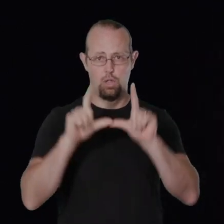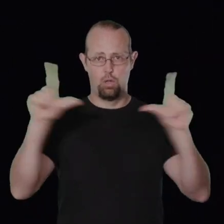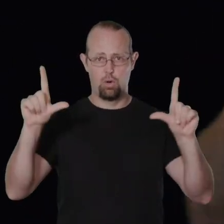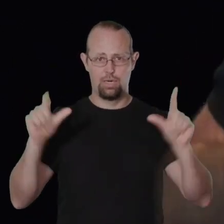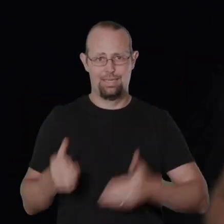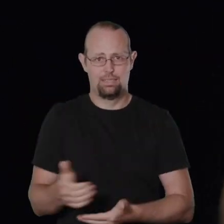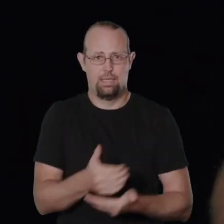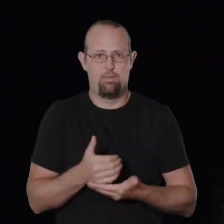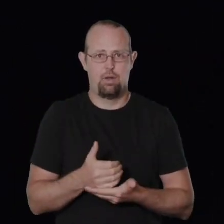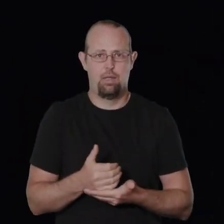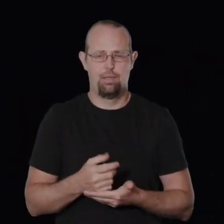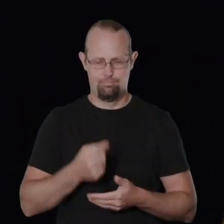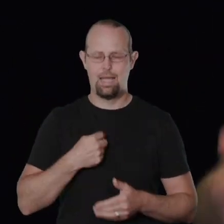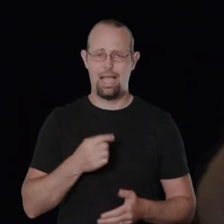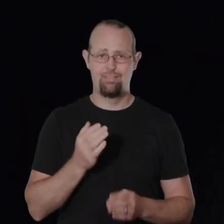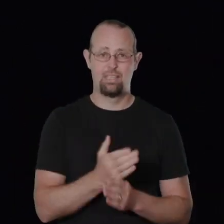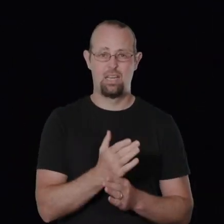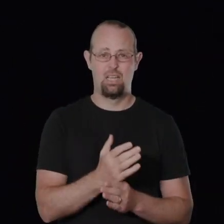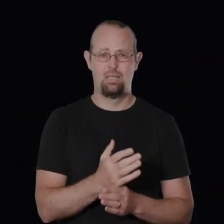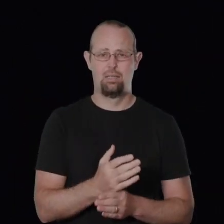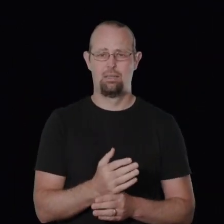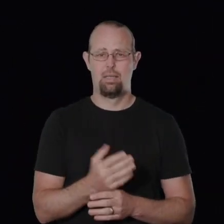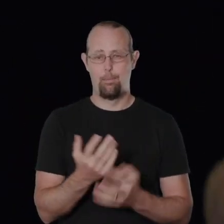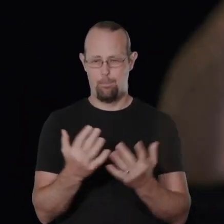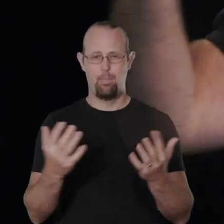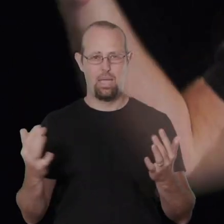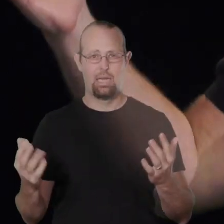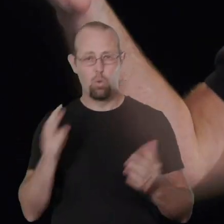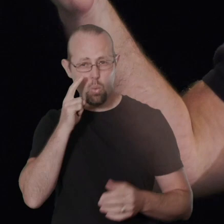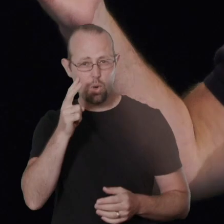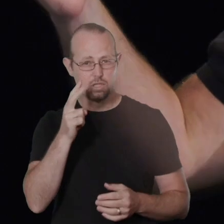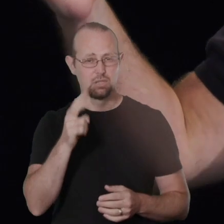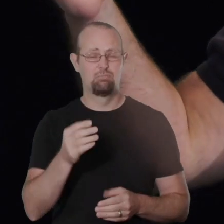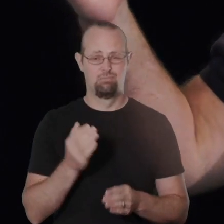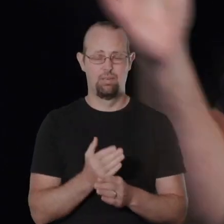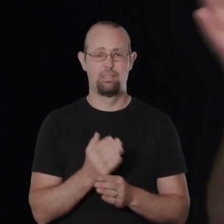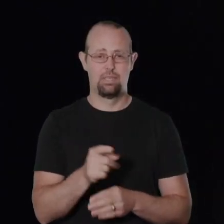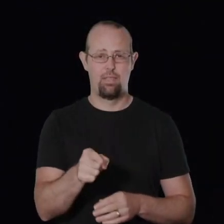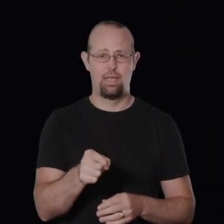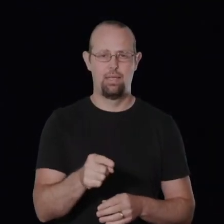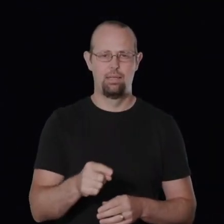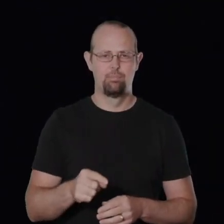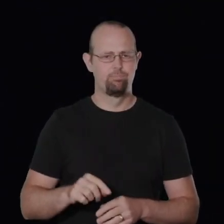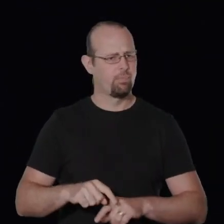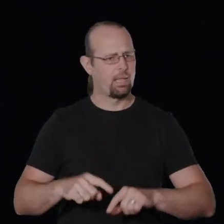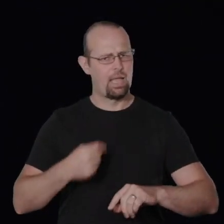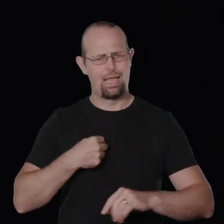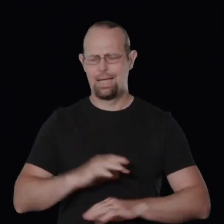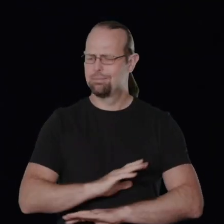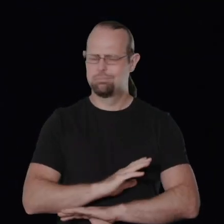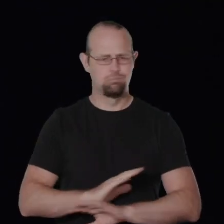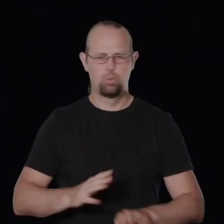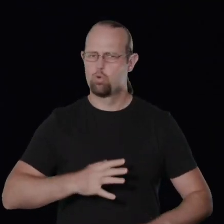have to give your life to him. I did that. Many others watching have done that. And none of us will ever